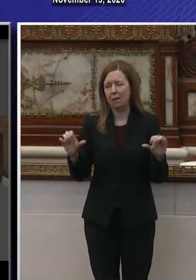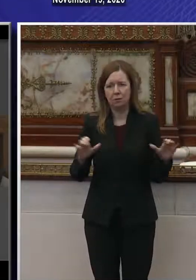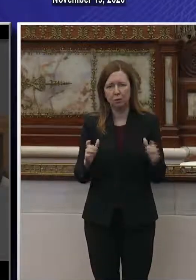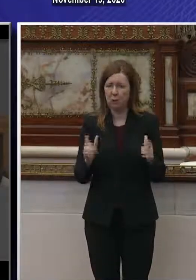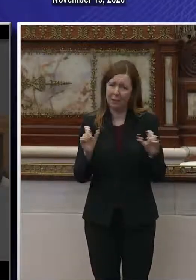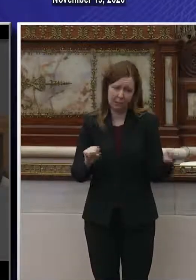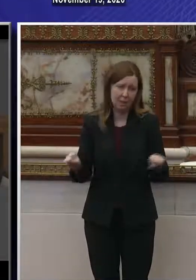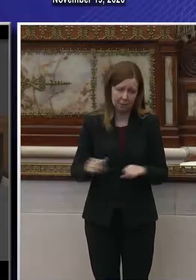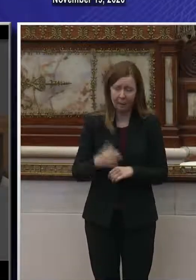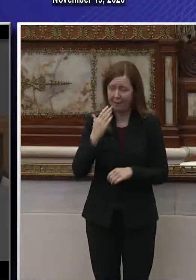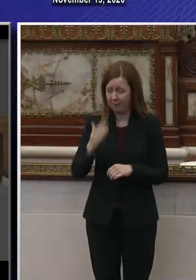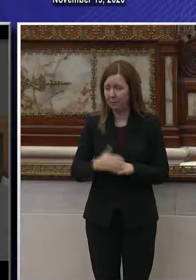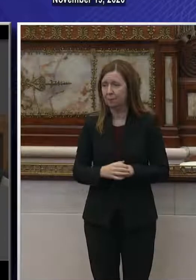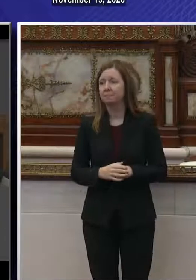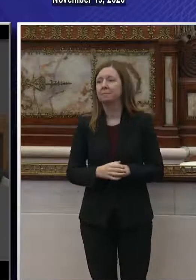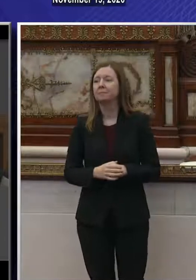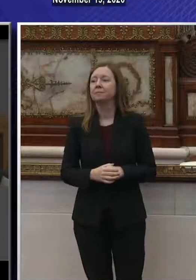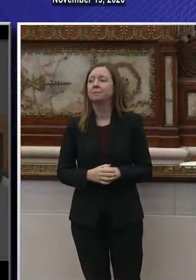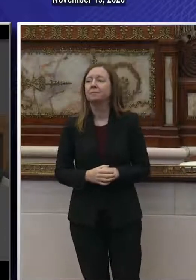as possible. Thank you.